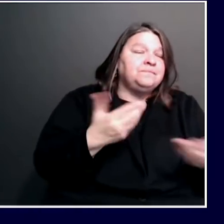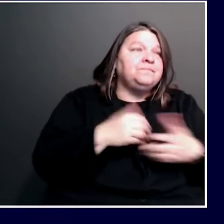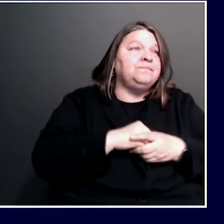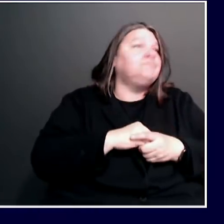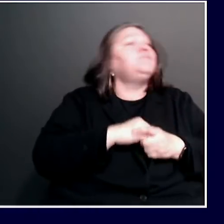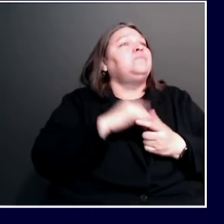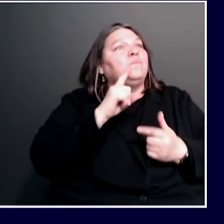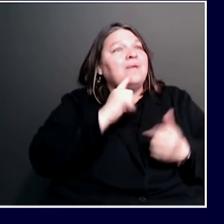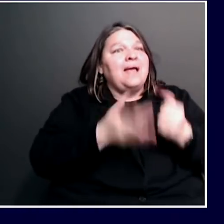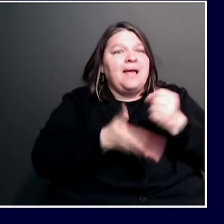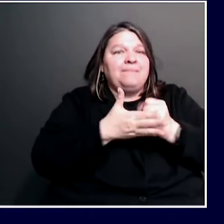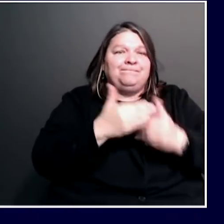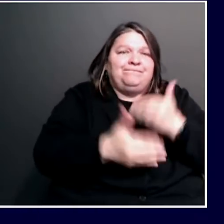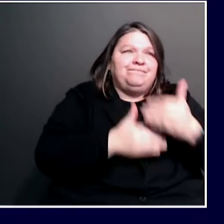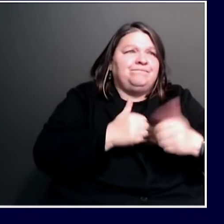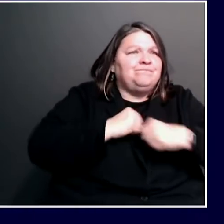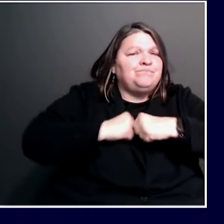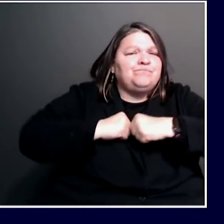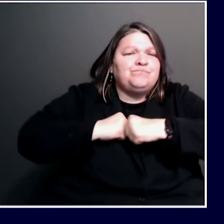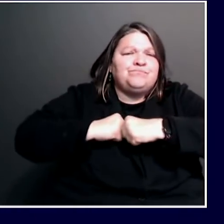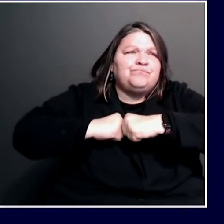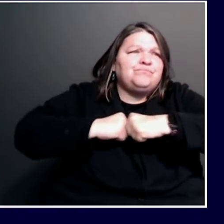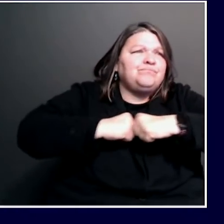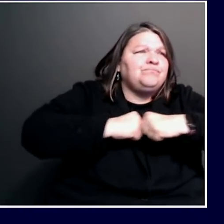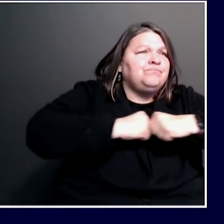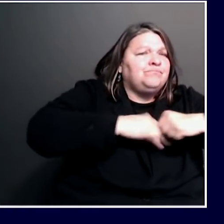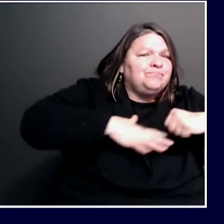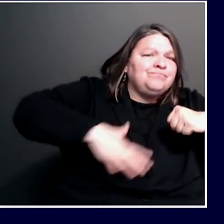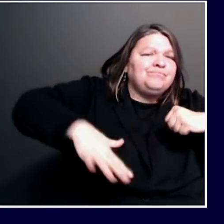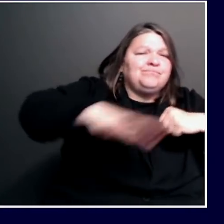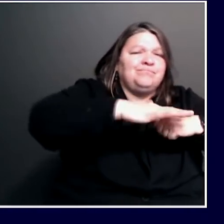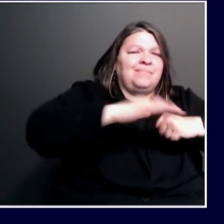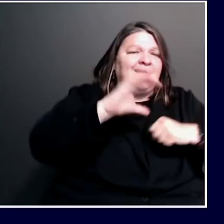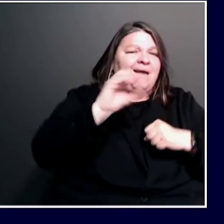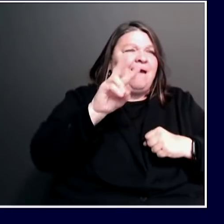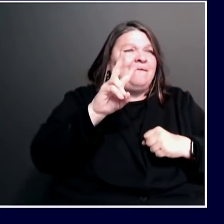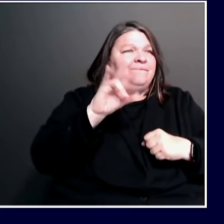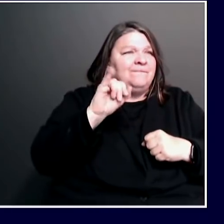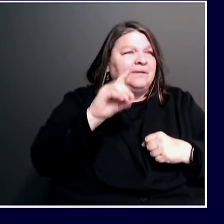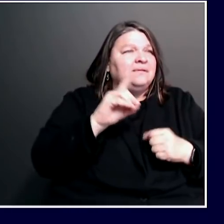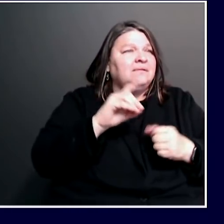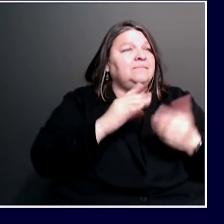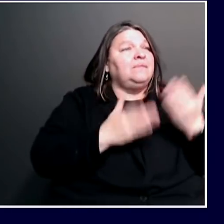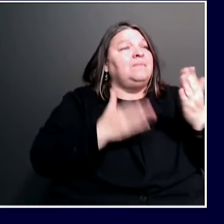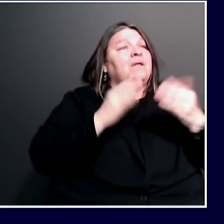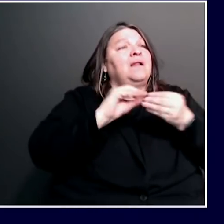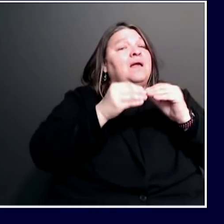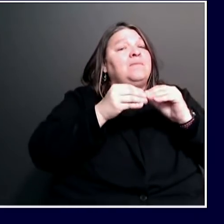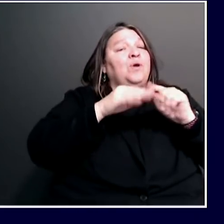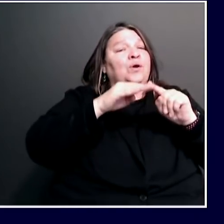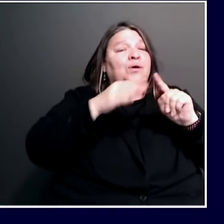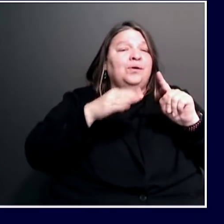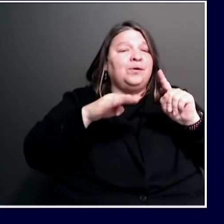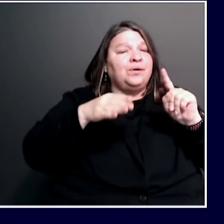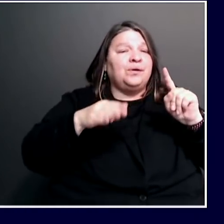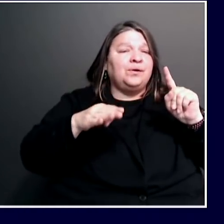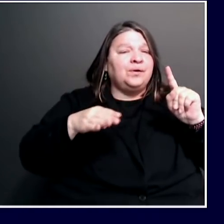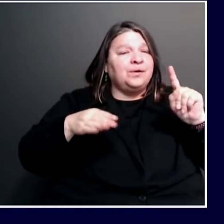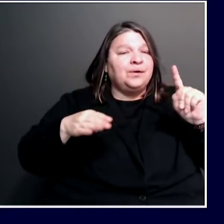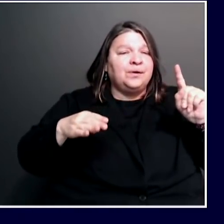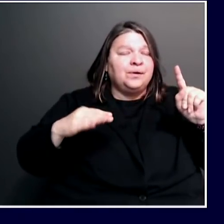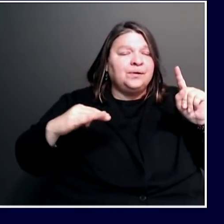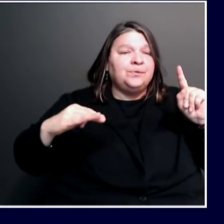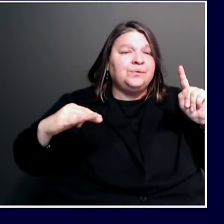COVID-19, mean we may soon be entering a state of stability and normalcy. But it takes action. So